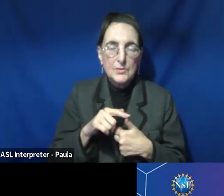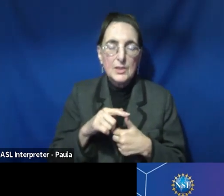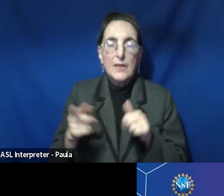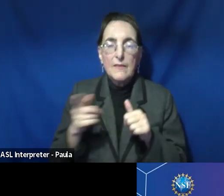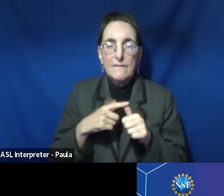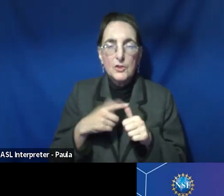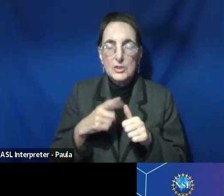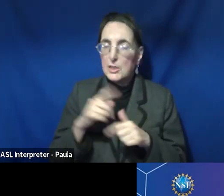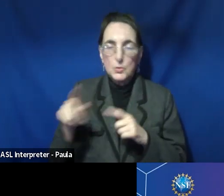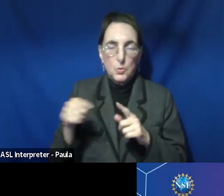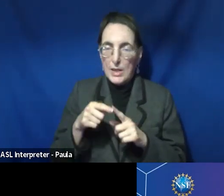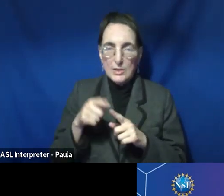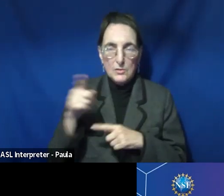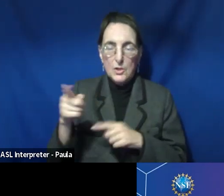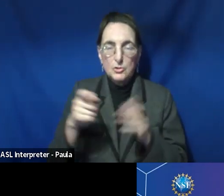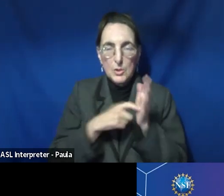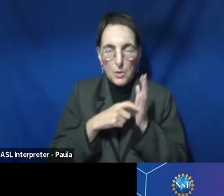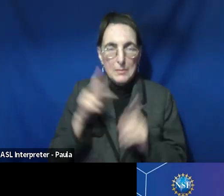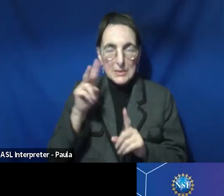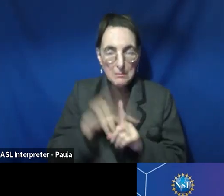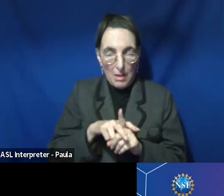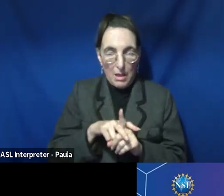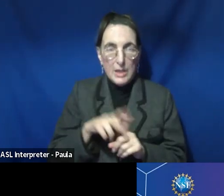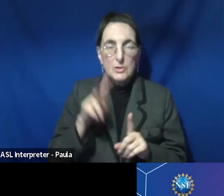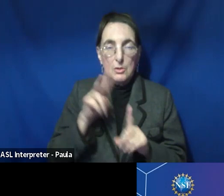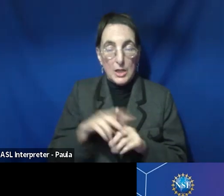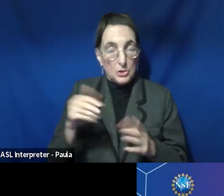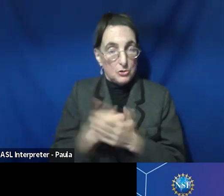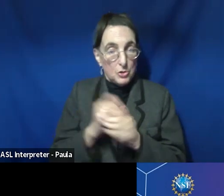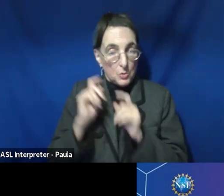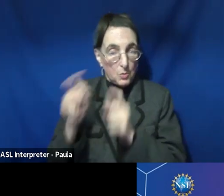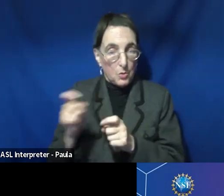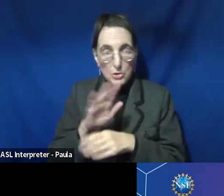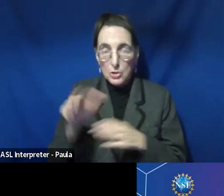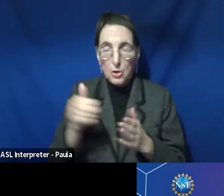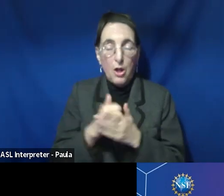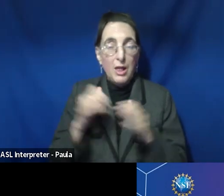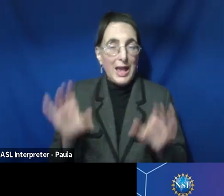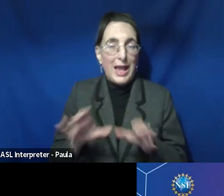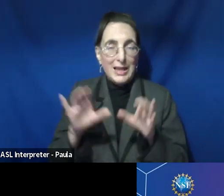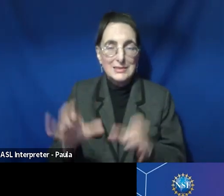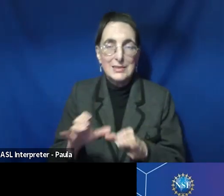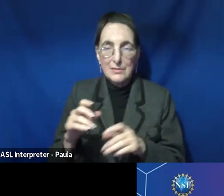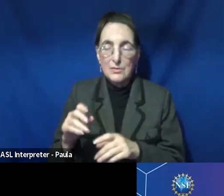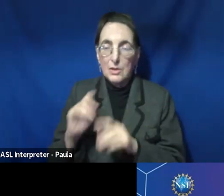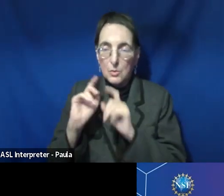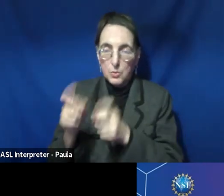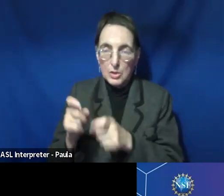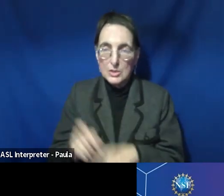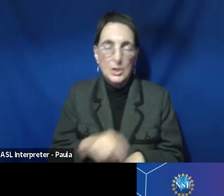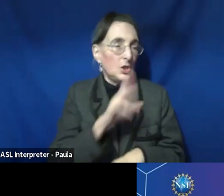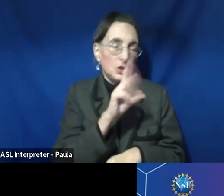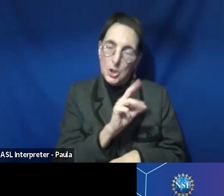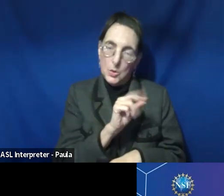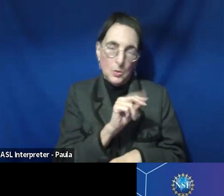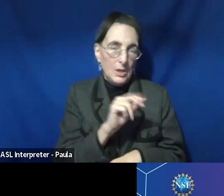when do these requirements apply? Will they apply to new awards or to all active awards? No, the way NSF does